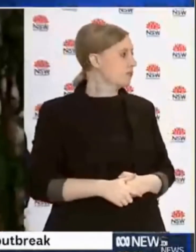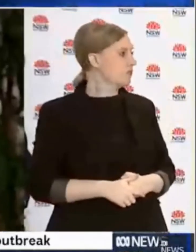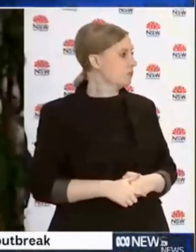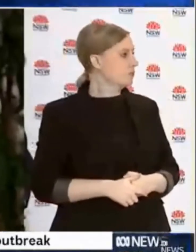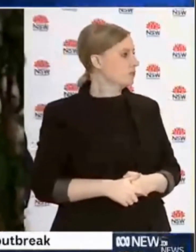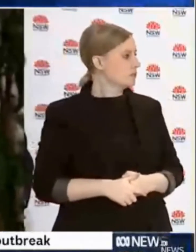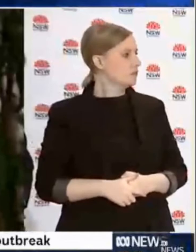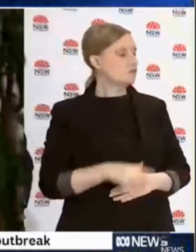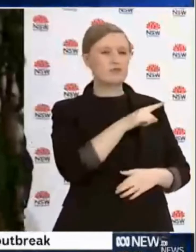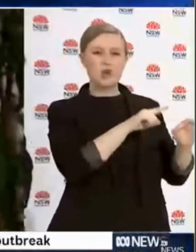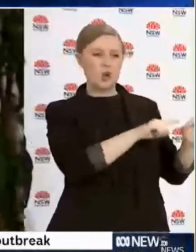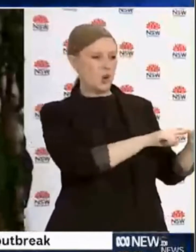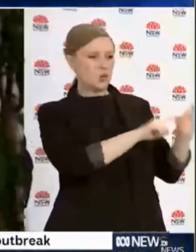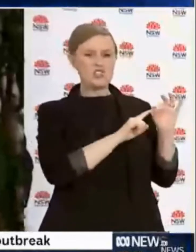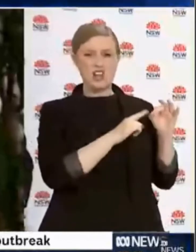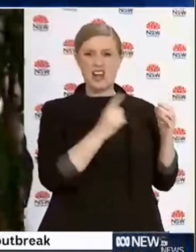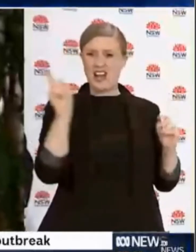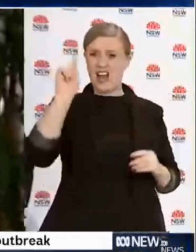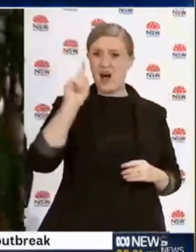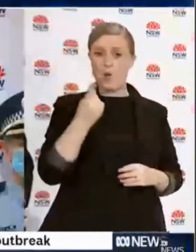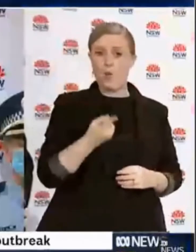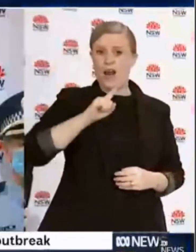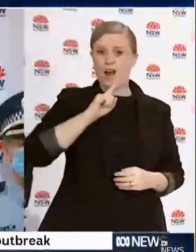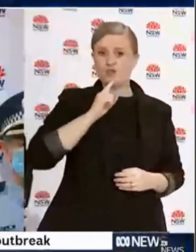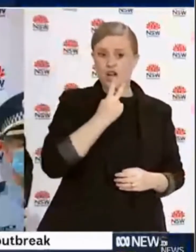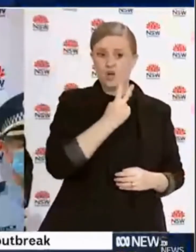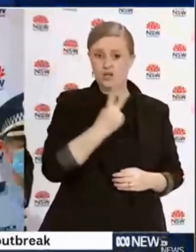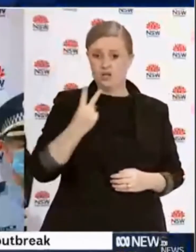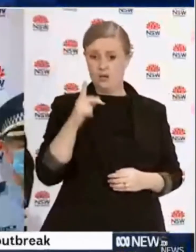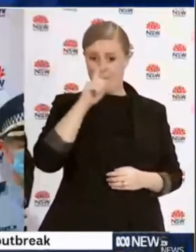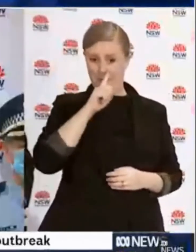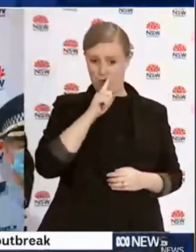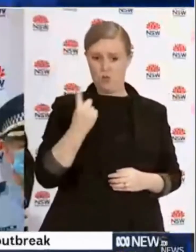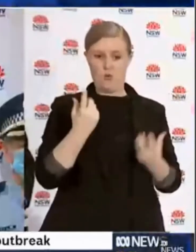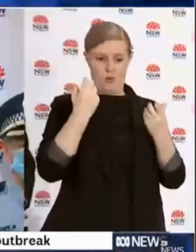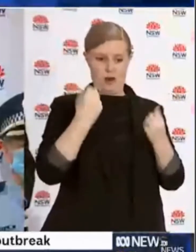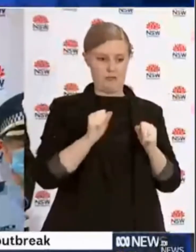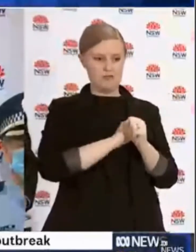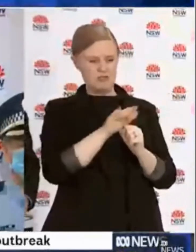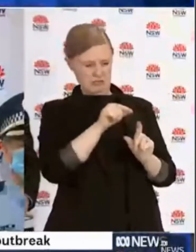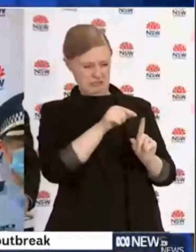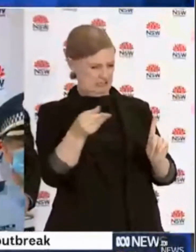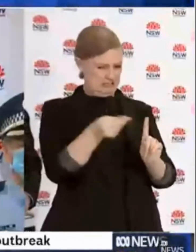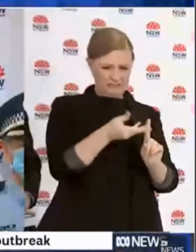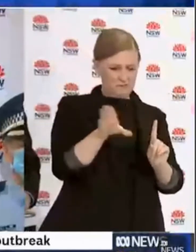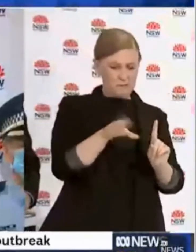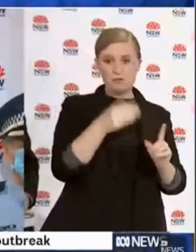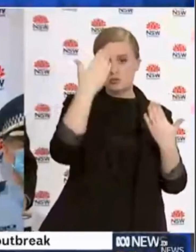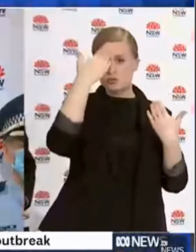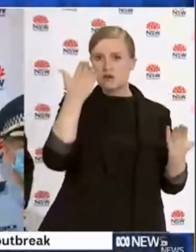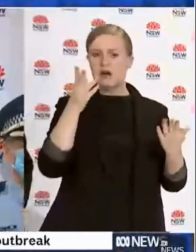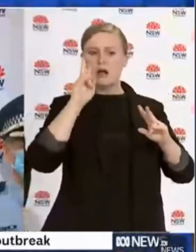that show that the contact tracers are really struggling at the moment? When you have a number of successive days of intense